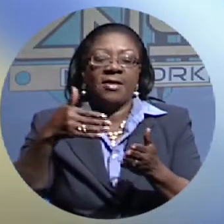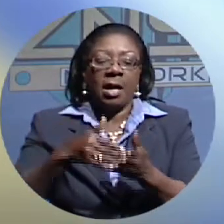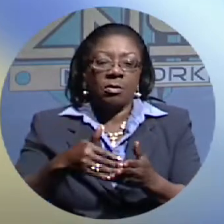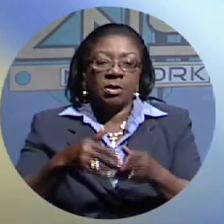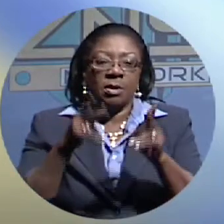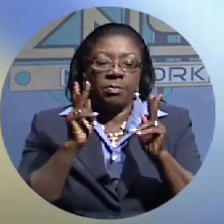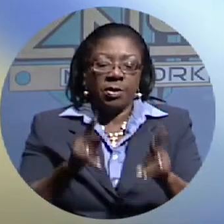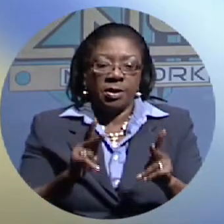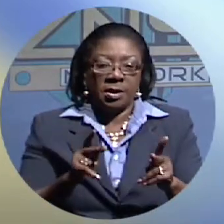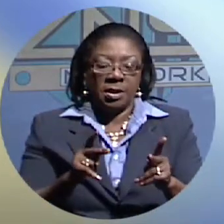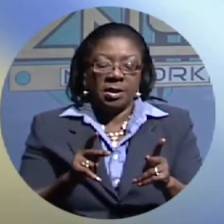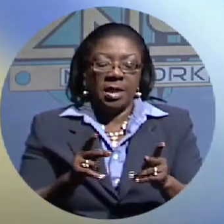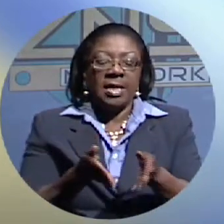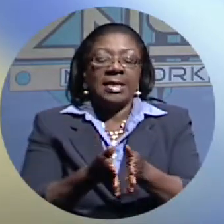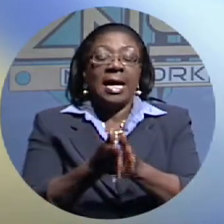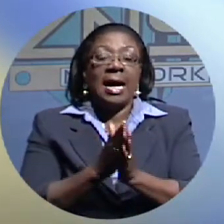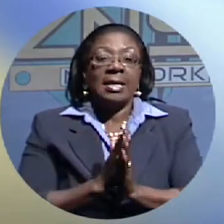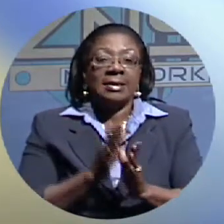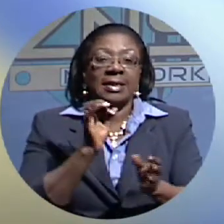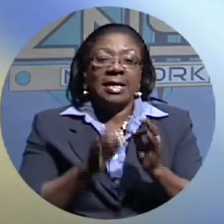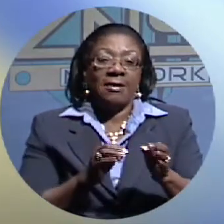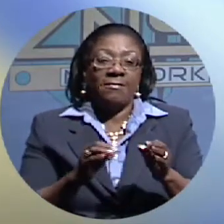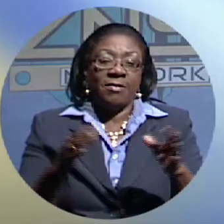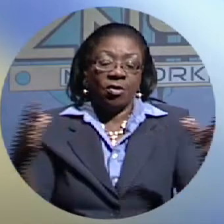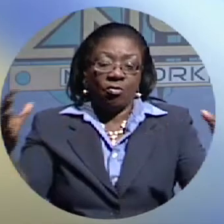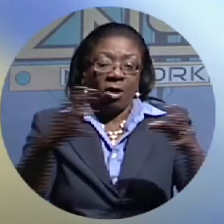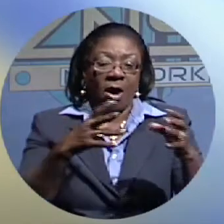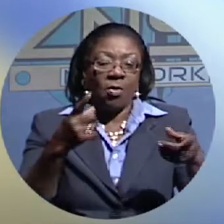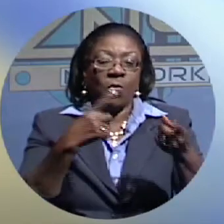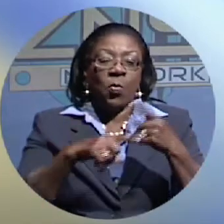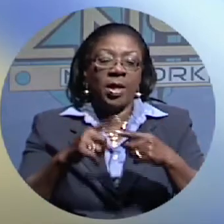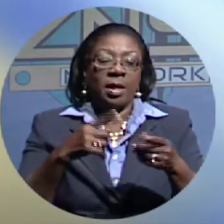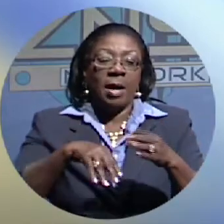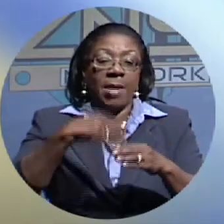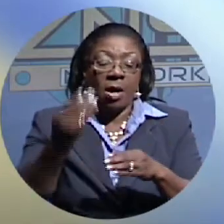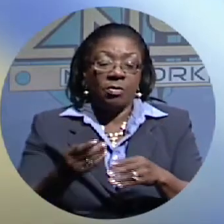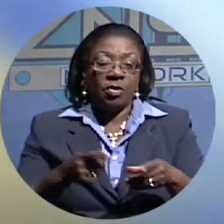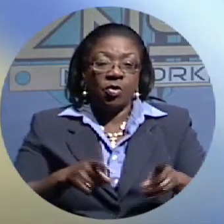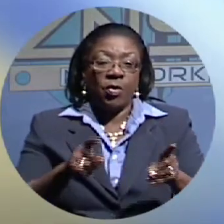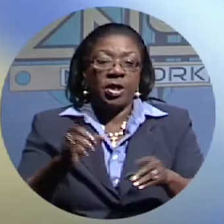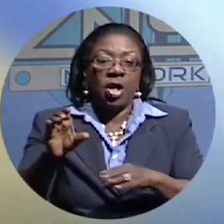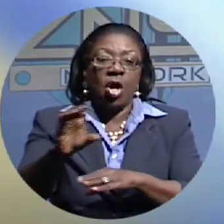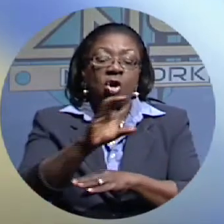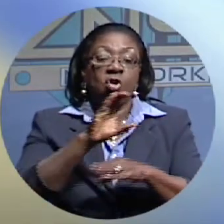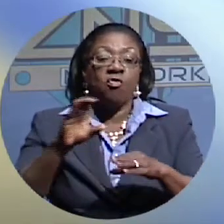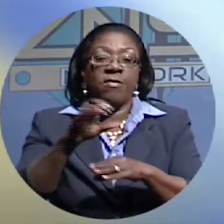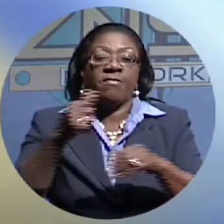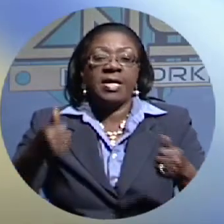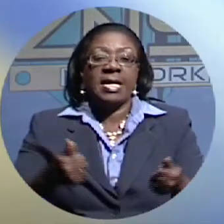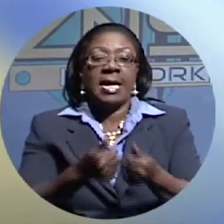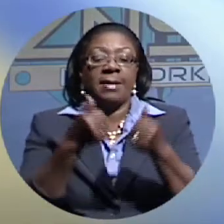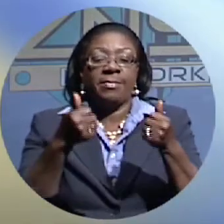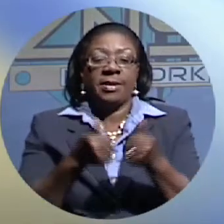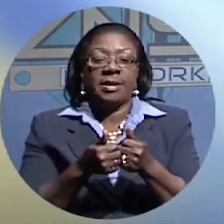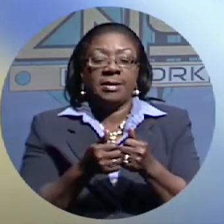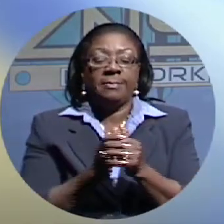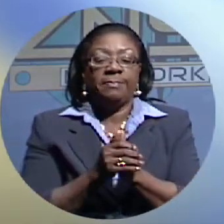2013 CARIFTA Track and Field Championships take place during Easter weekend. This is what B3A's boss Mike Sands had to say on the matter.